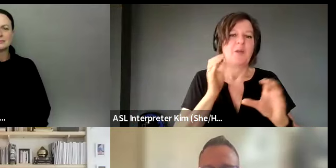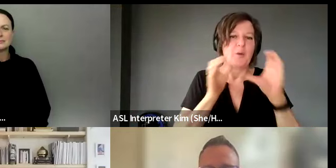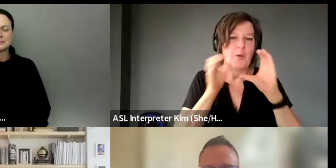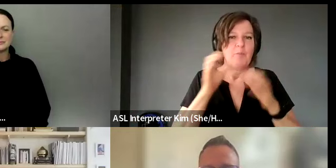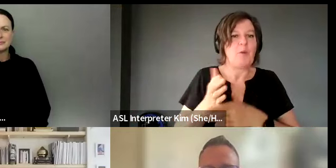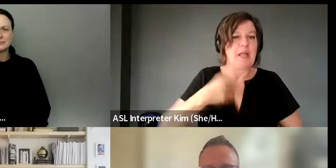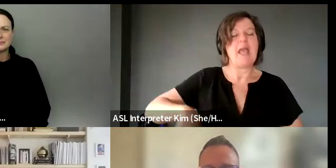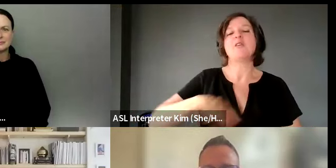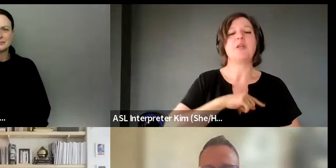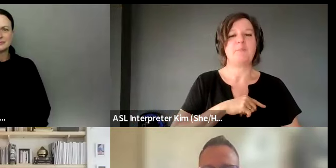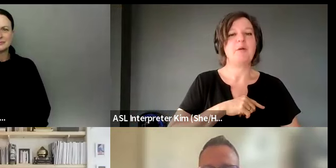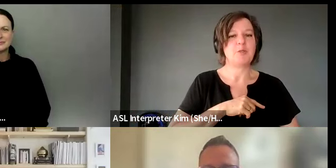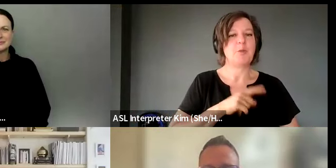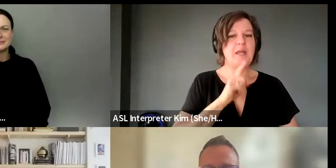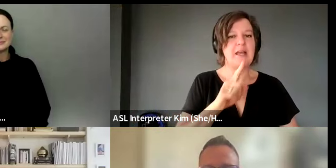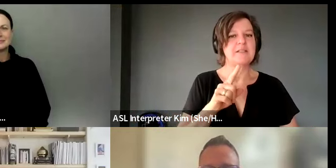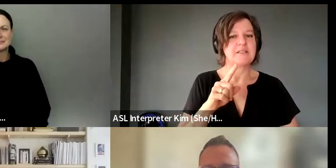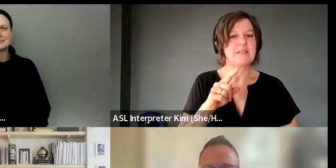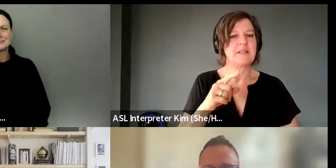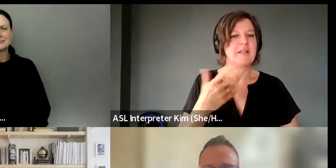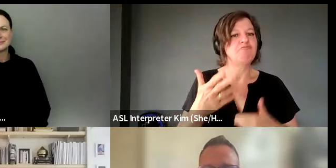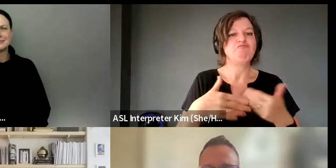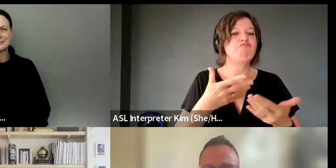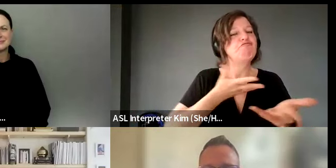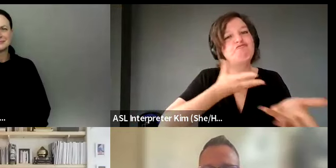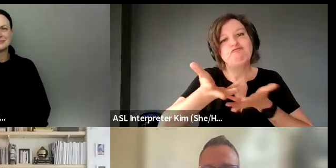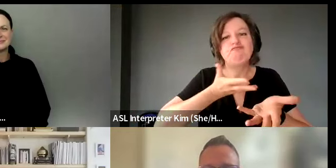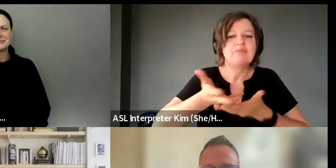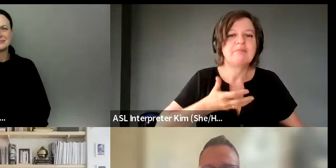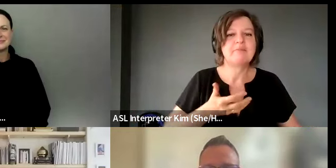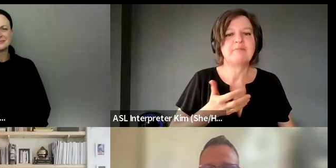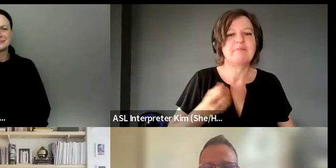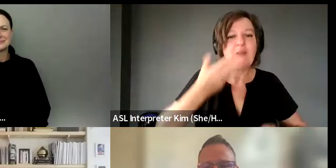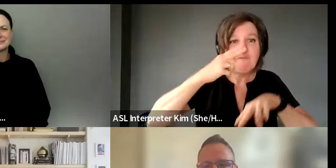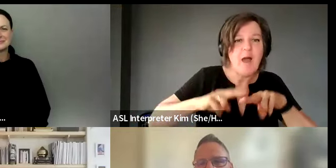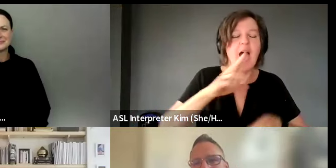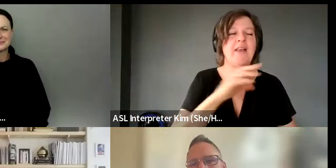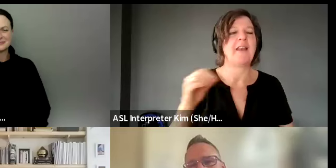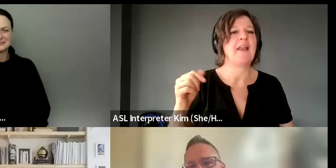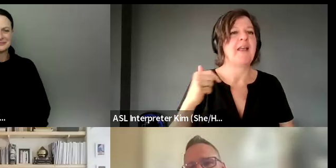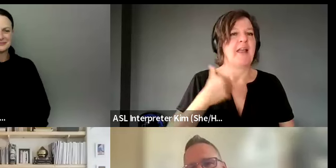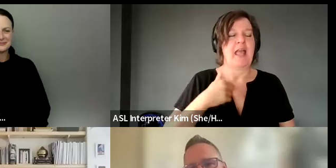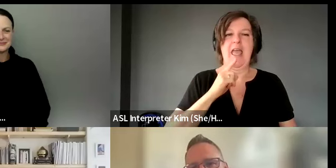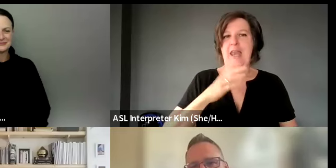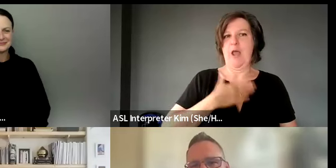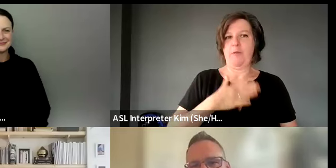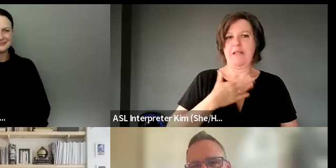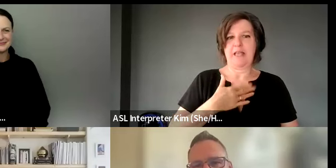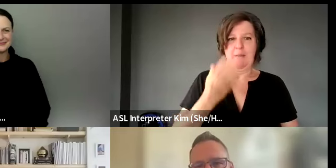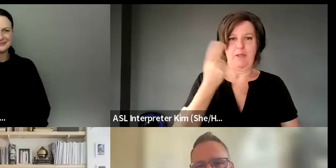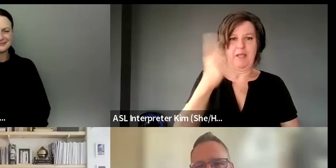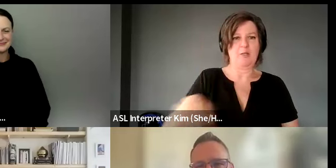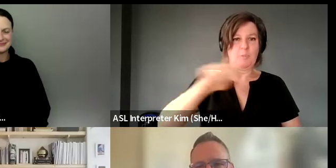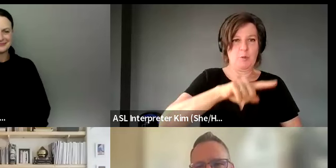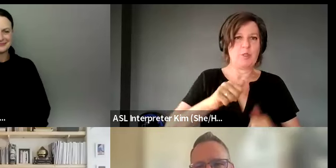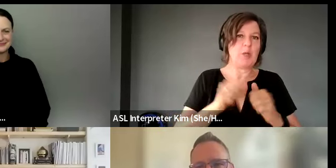It's very, very fun. It was very fun. And I was so happy to see you, to